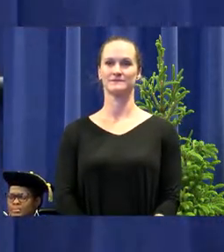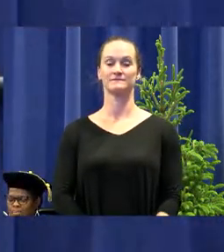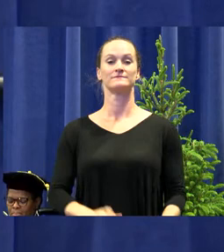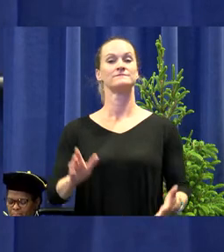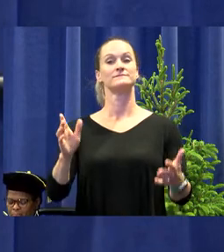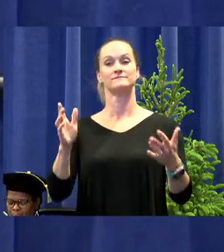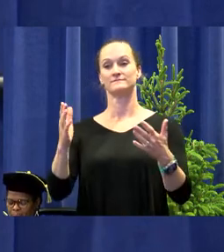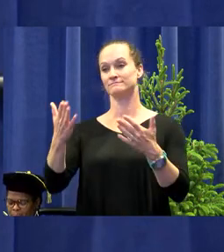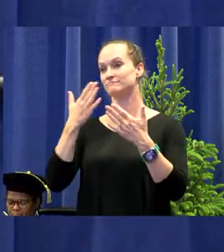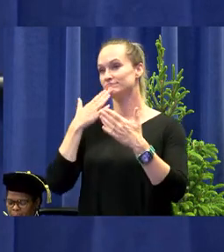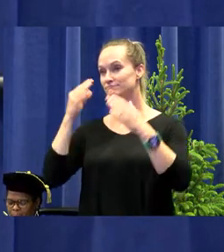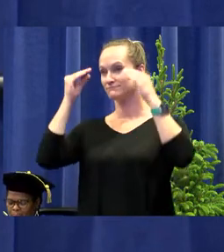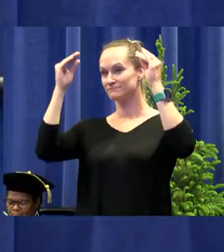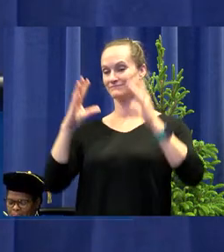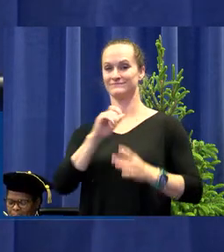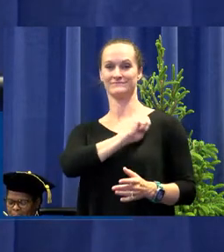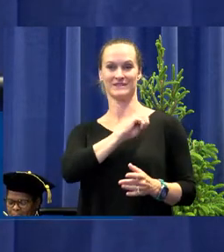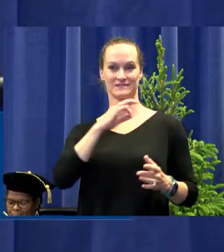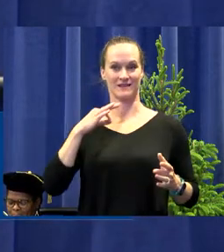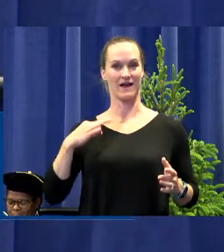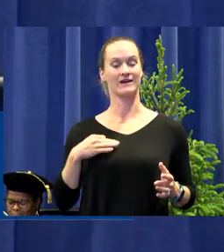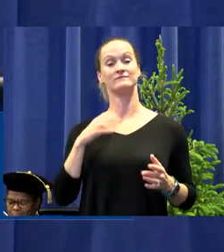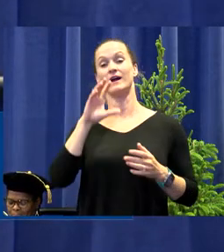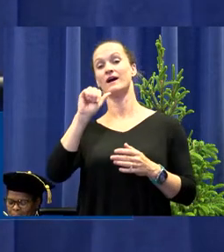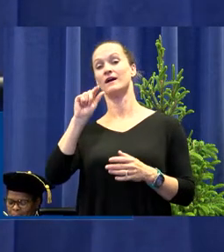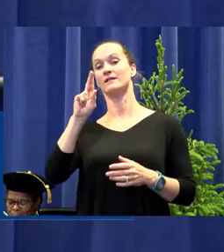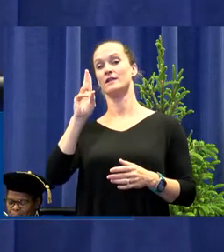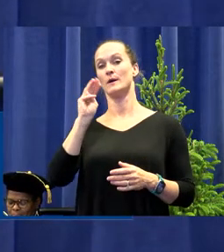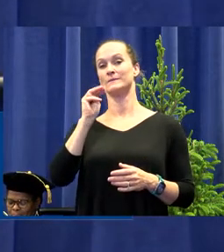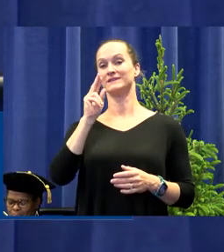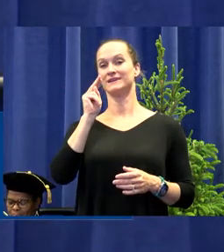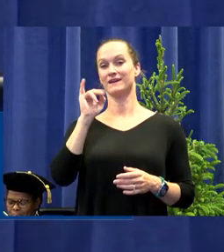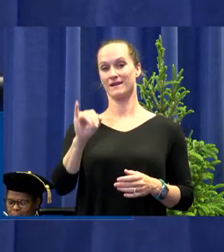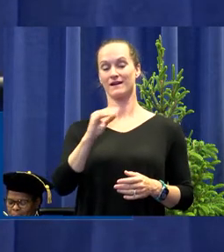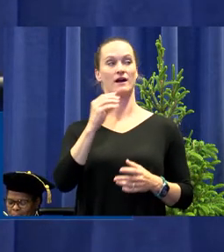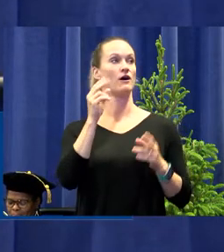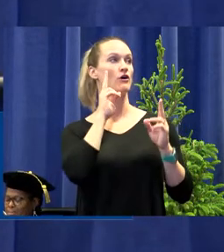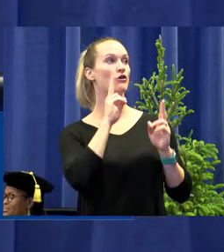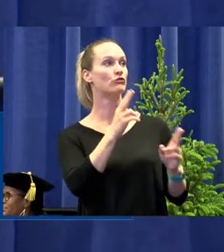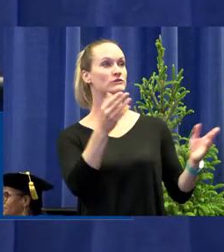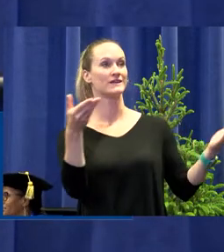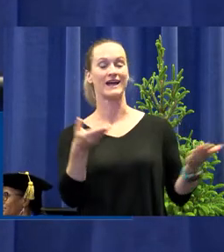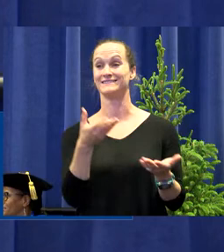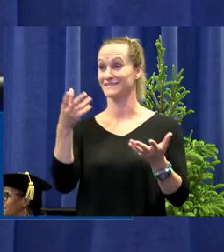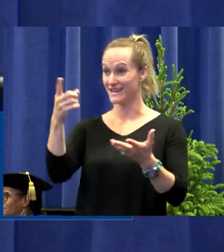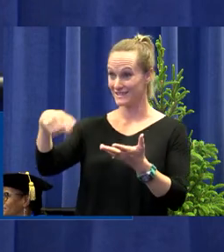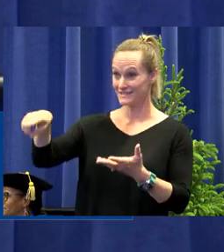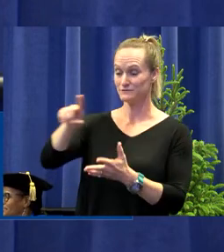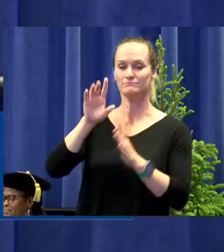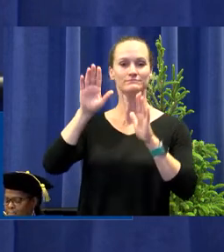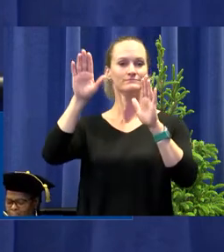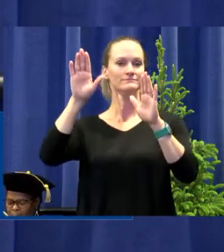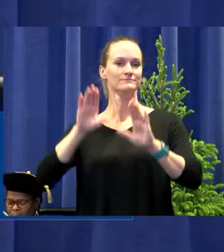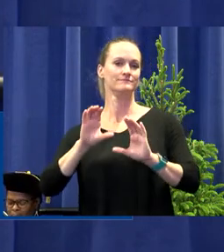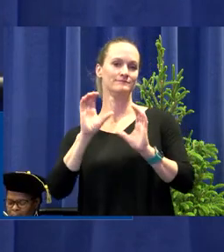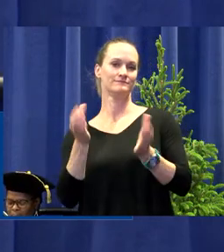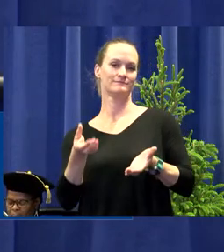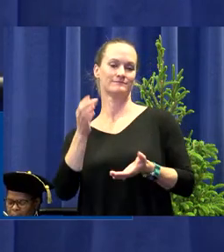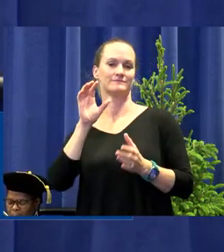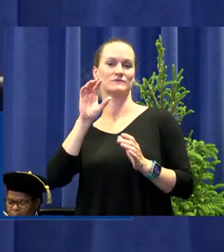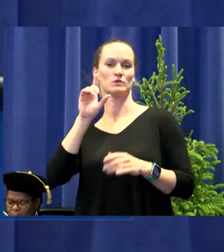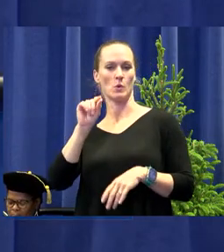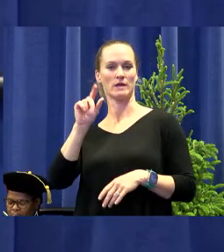Distinguished faculty and staff, alumni, honored guests, and most importantly, the exceptional